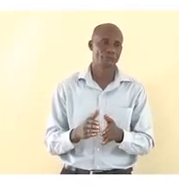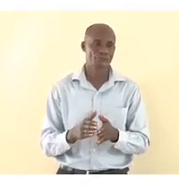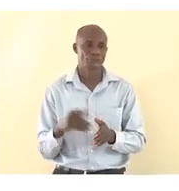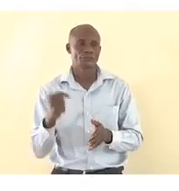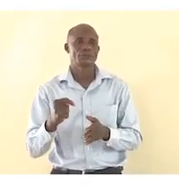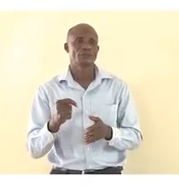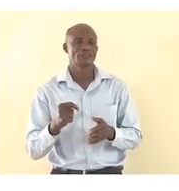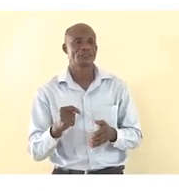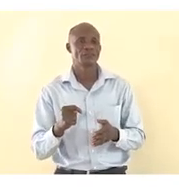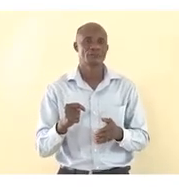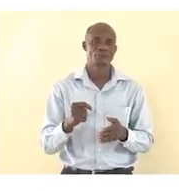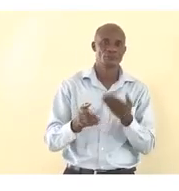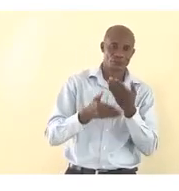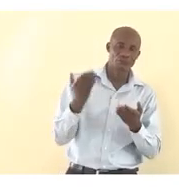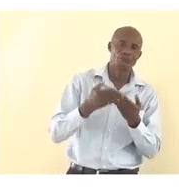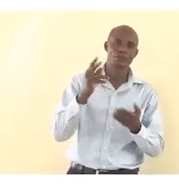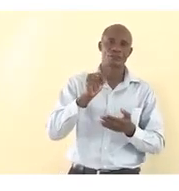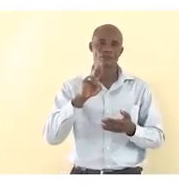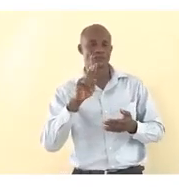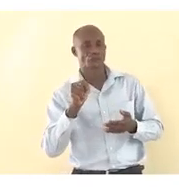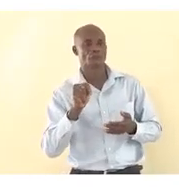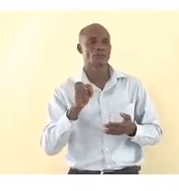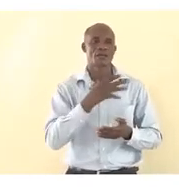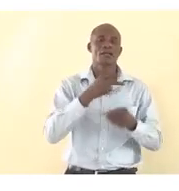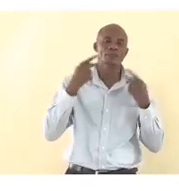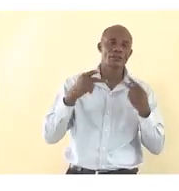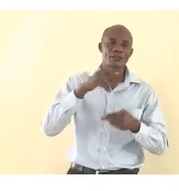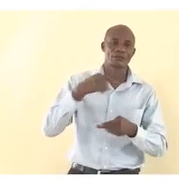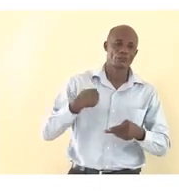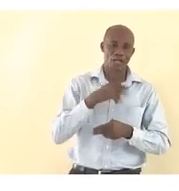We are all what? Body of Christ, unfortunately.